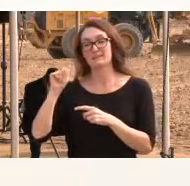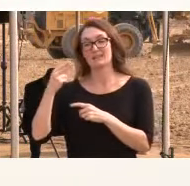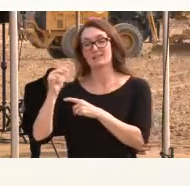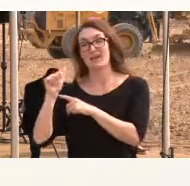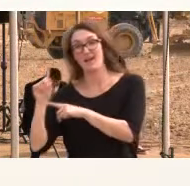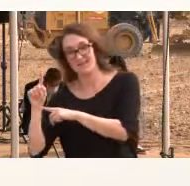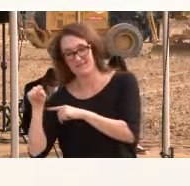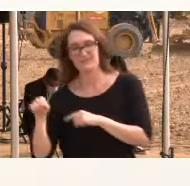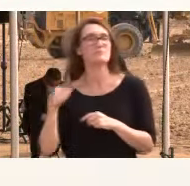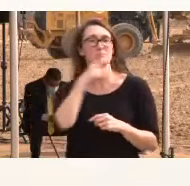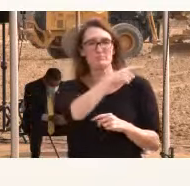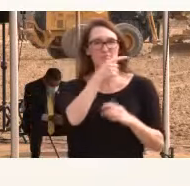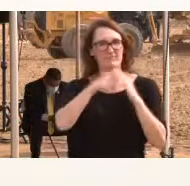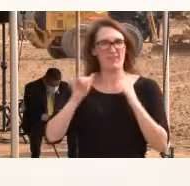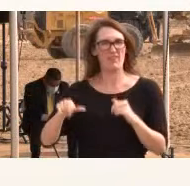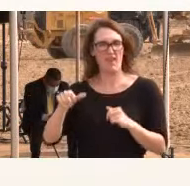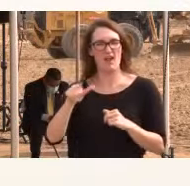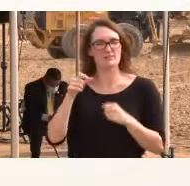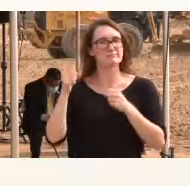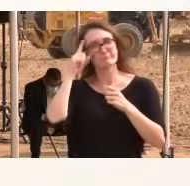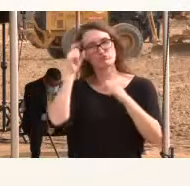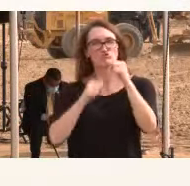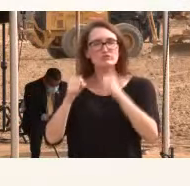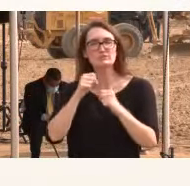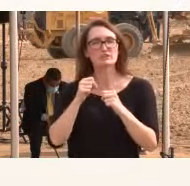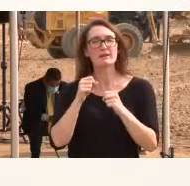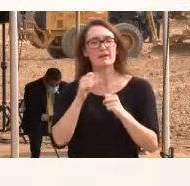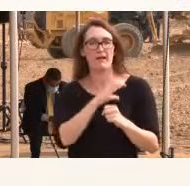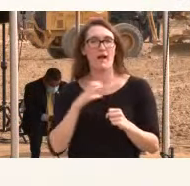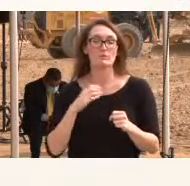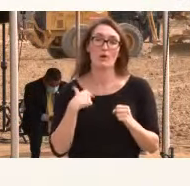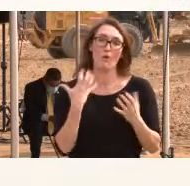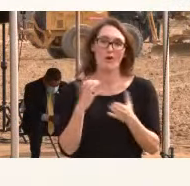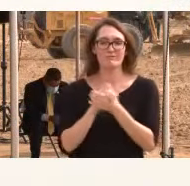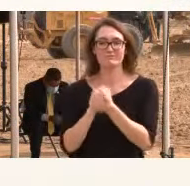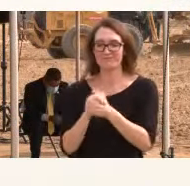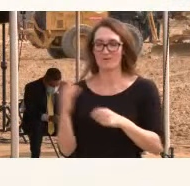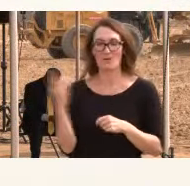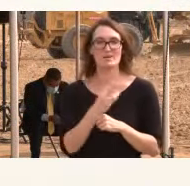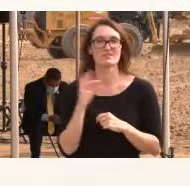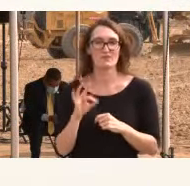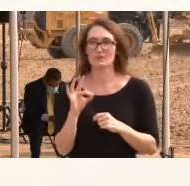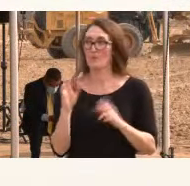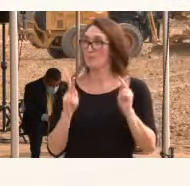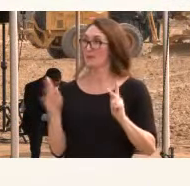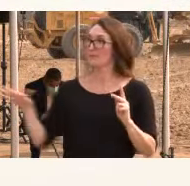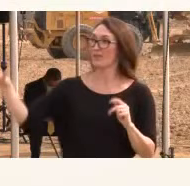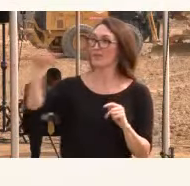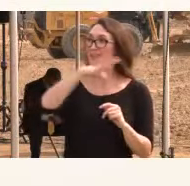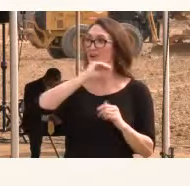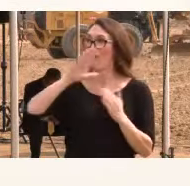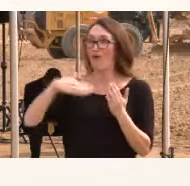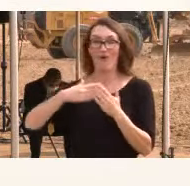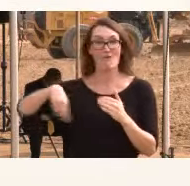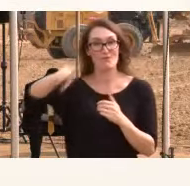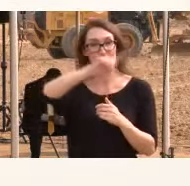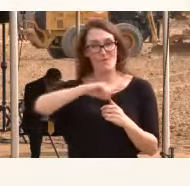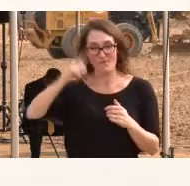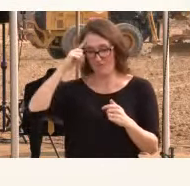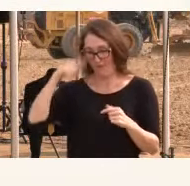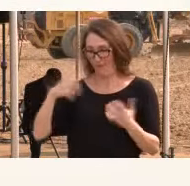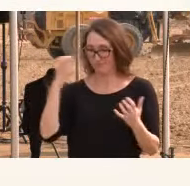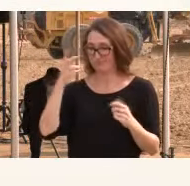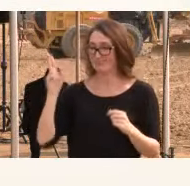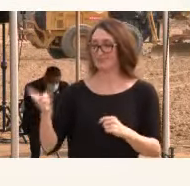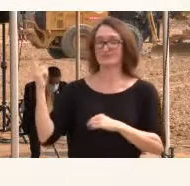Strategic Growth Council, and on behalf of the council, I would like to congratulate West Fresno residents and all of you for achieving this huge